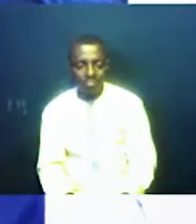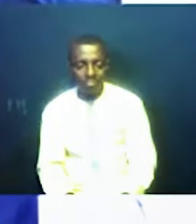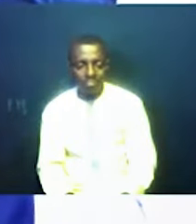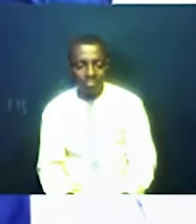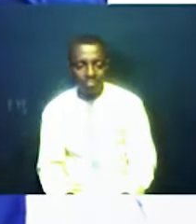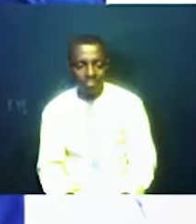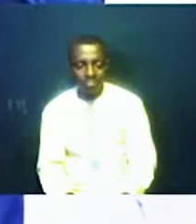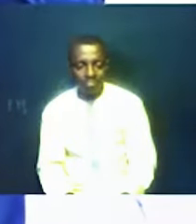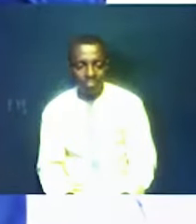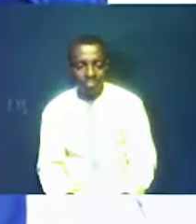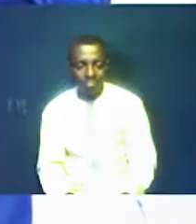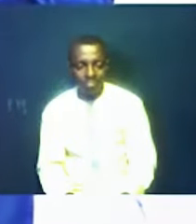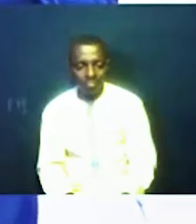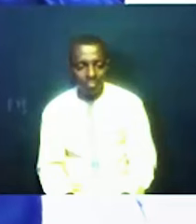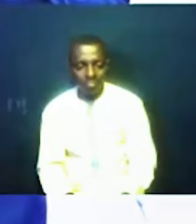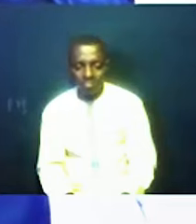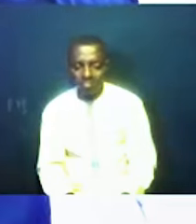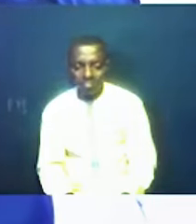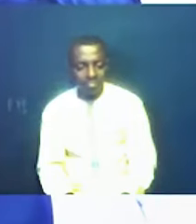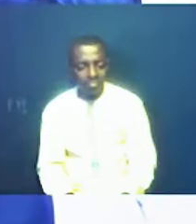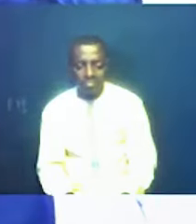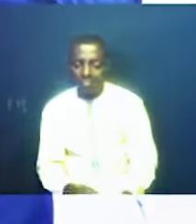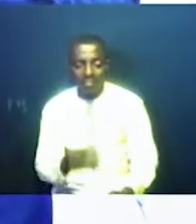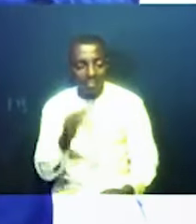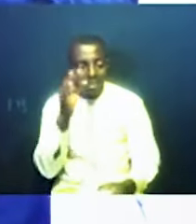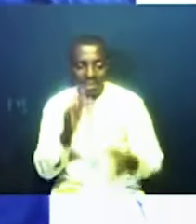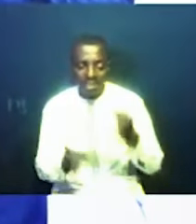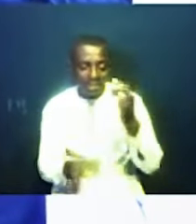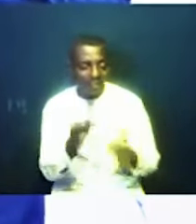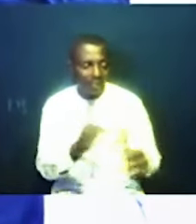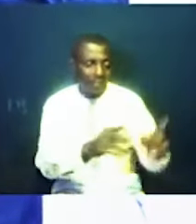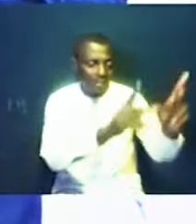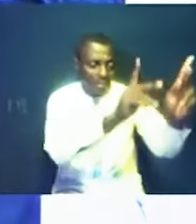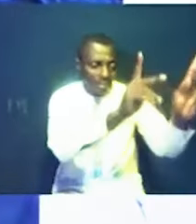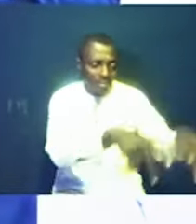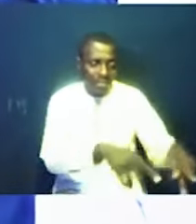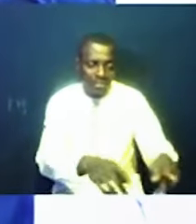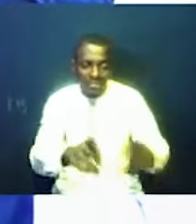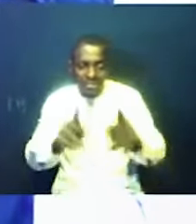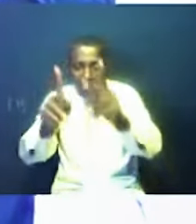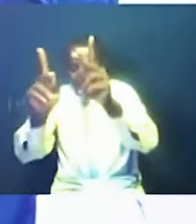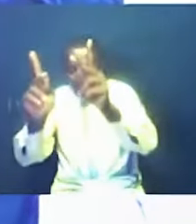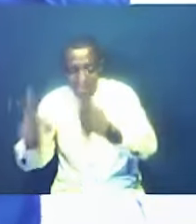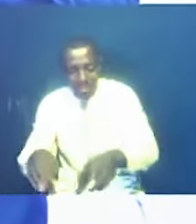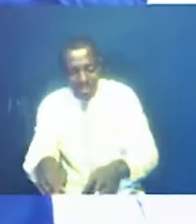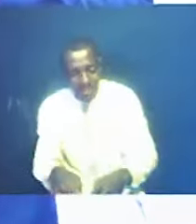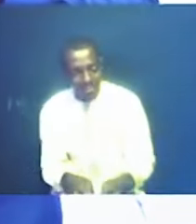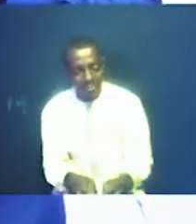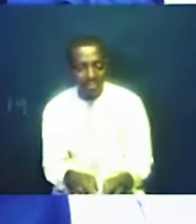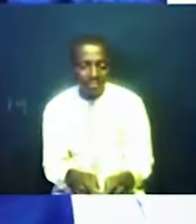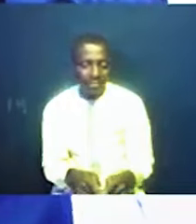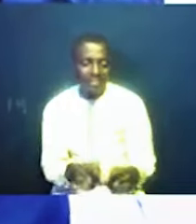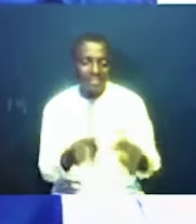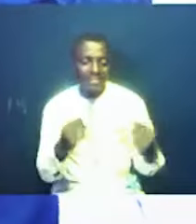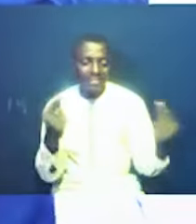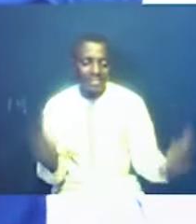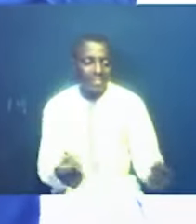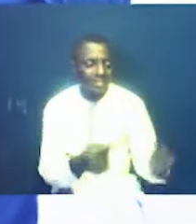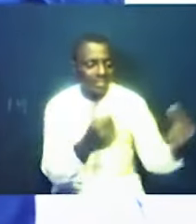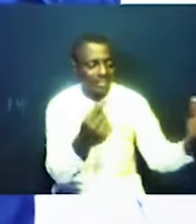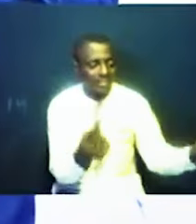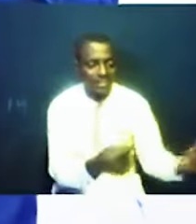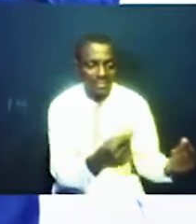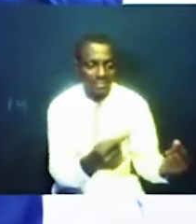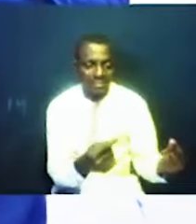If any person sins against another, God may mediate for the offender. But if